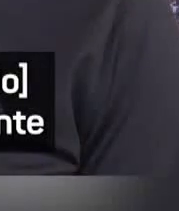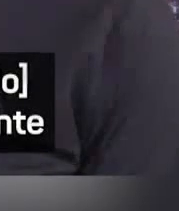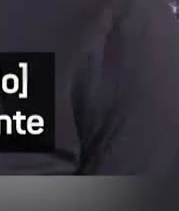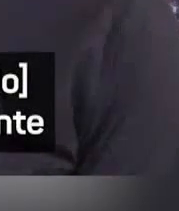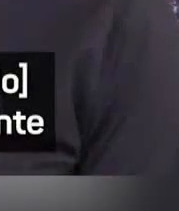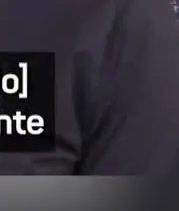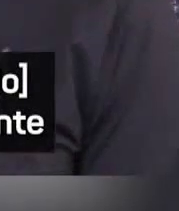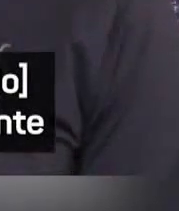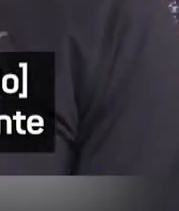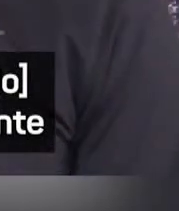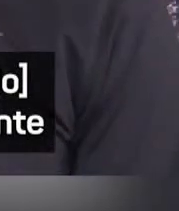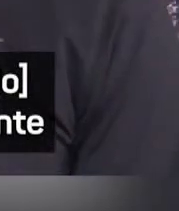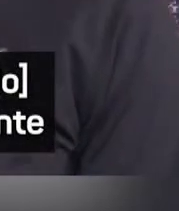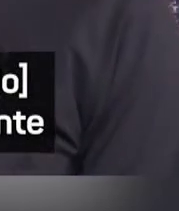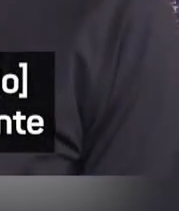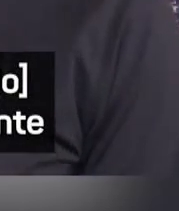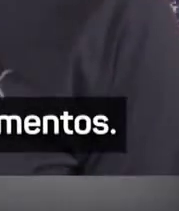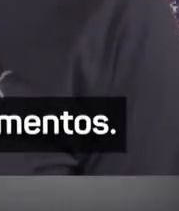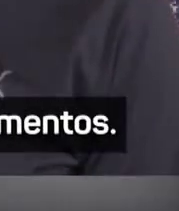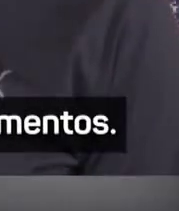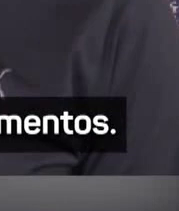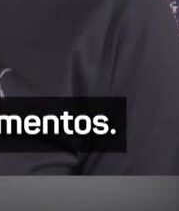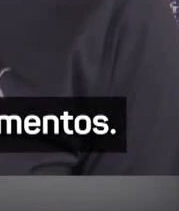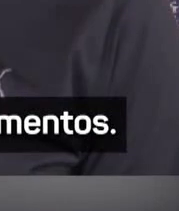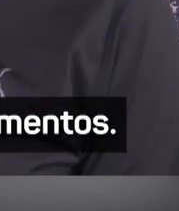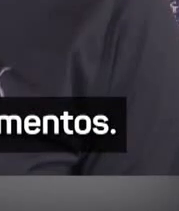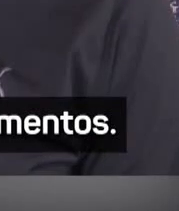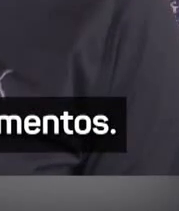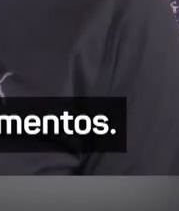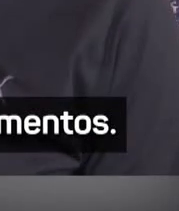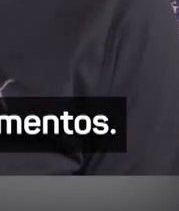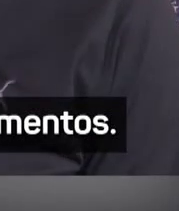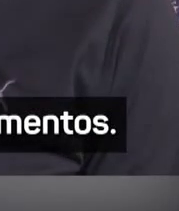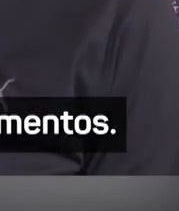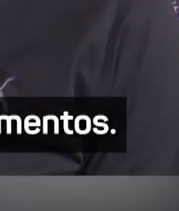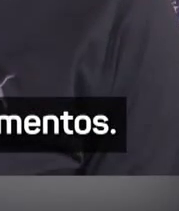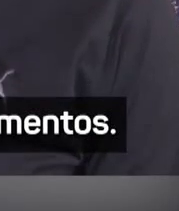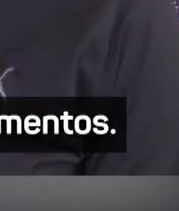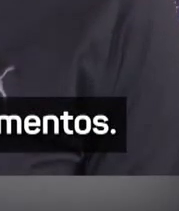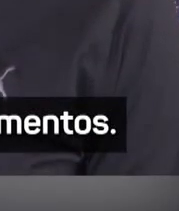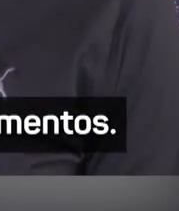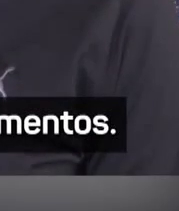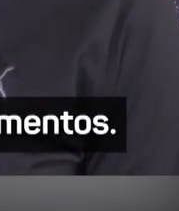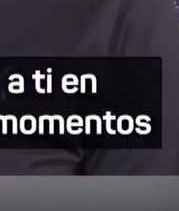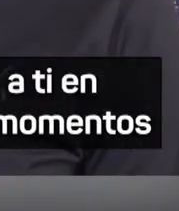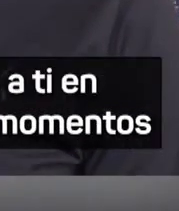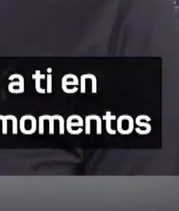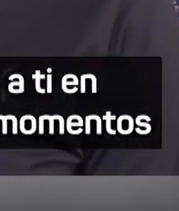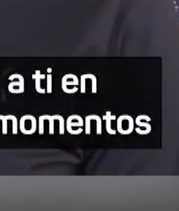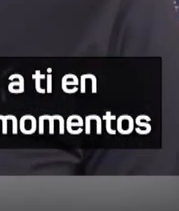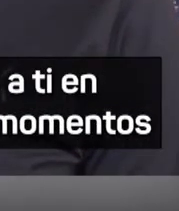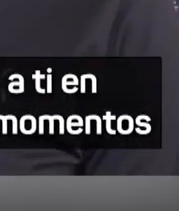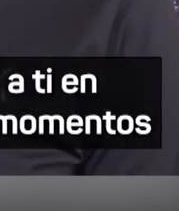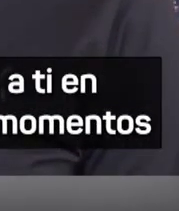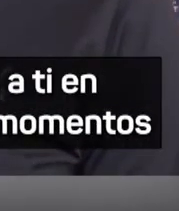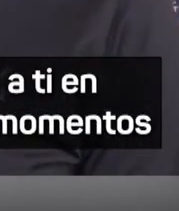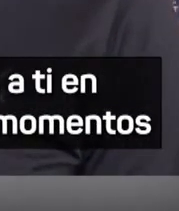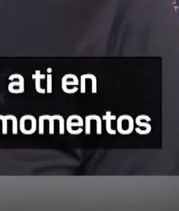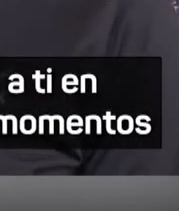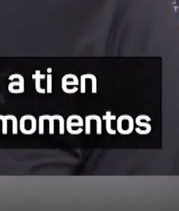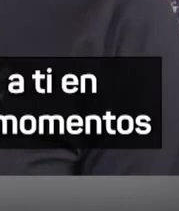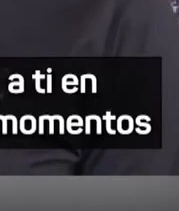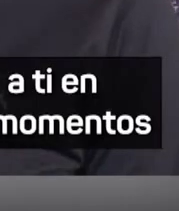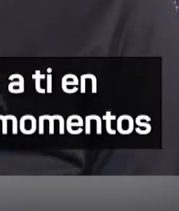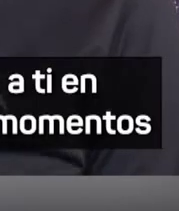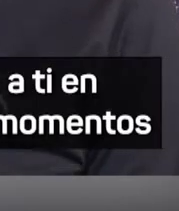2021. Absolutely. Juanma is the best assistant coach you can have in the bad moments. And you have to find the people close